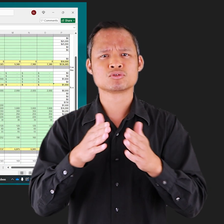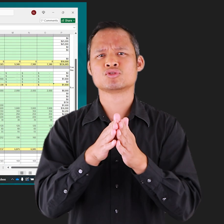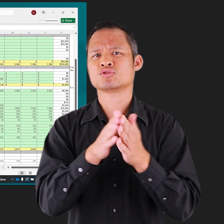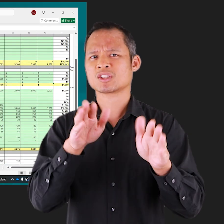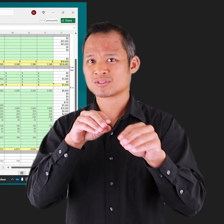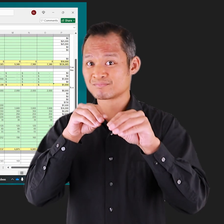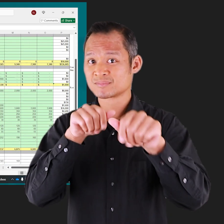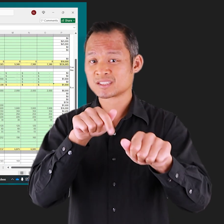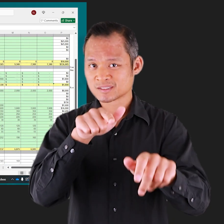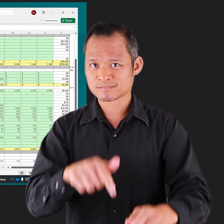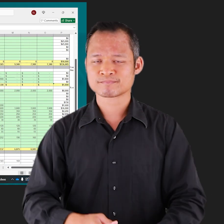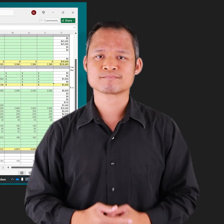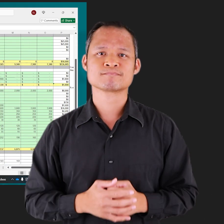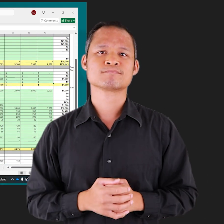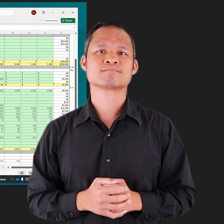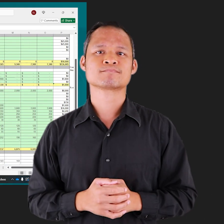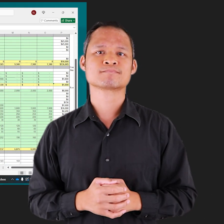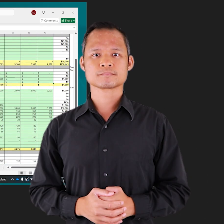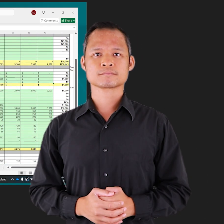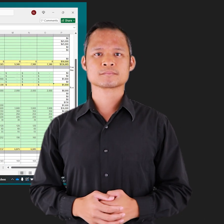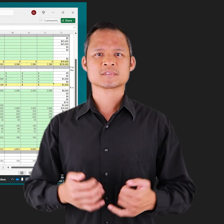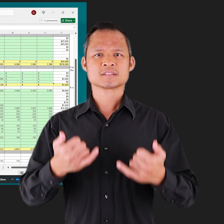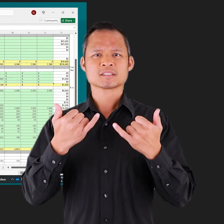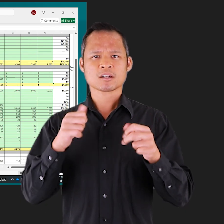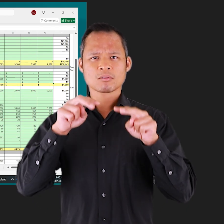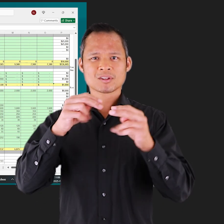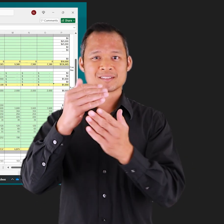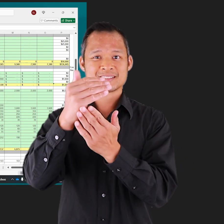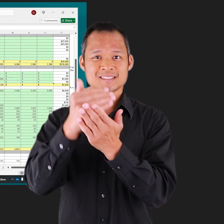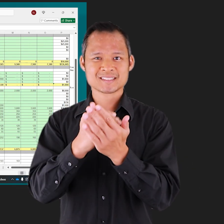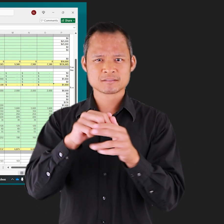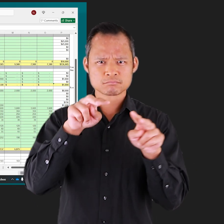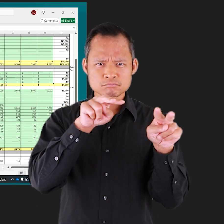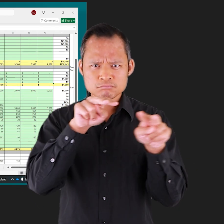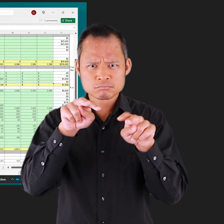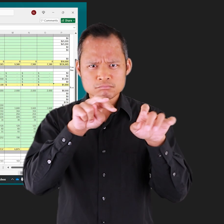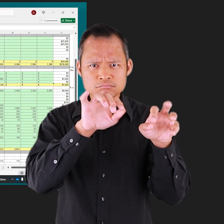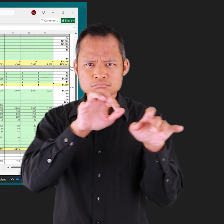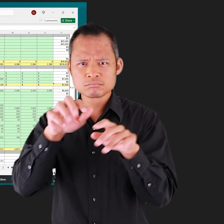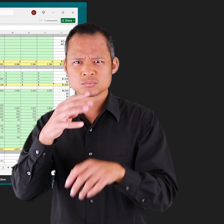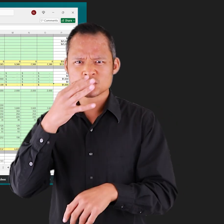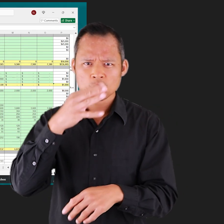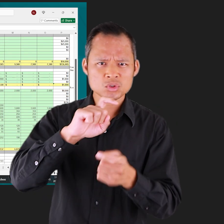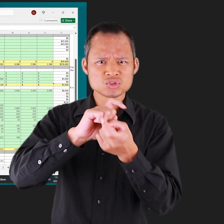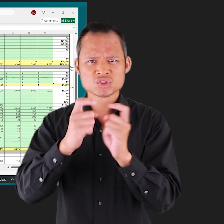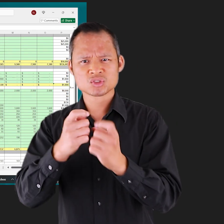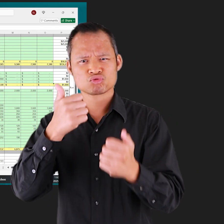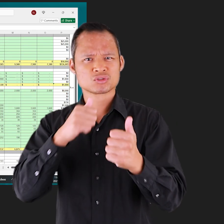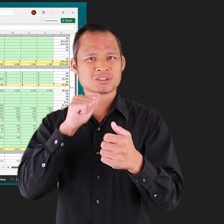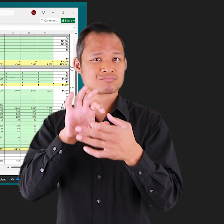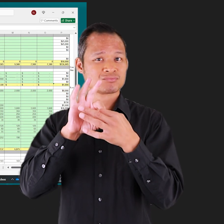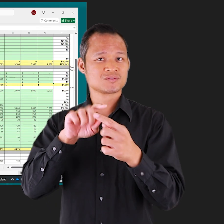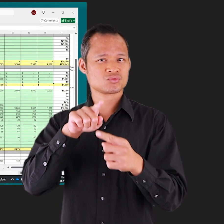attention to general expenses. You now go down the list filling in and ignoring and changing the title of the expenses that apply to